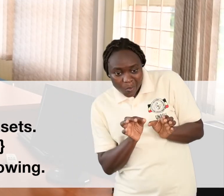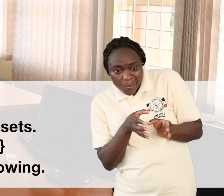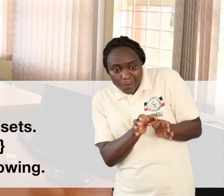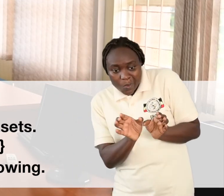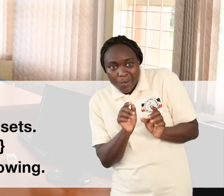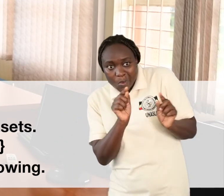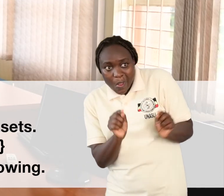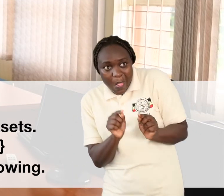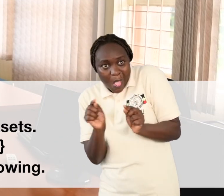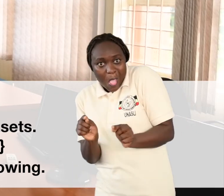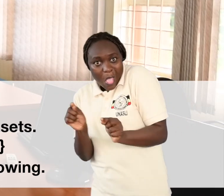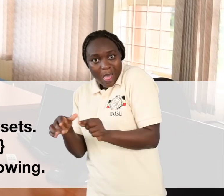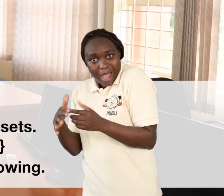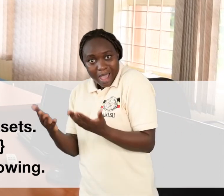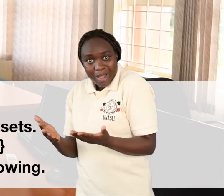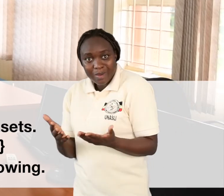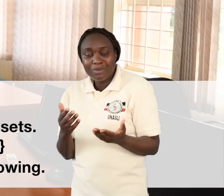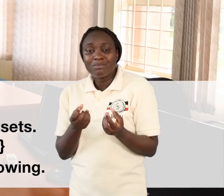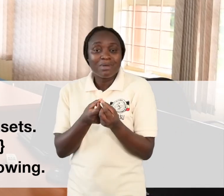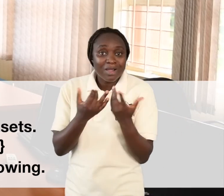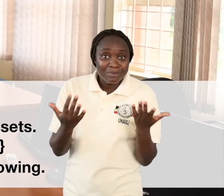When you finish up that activity,